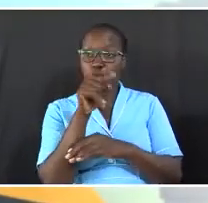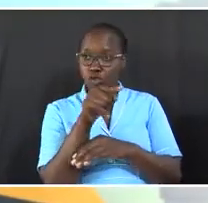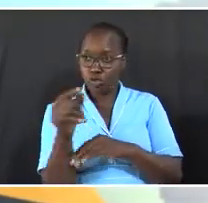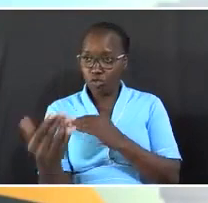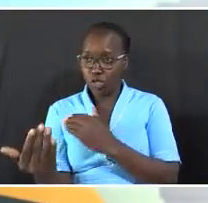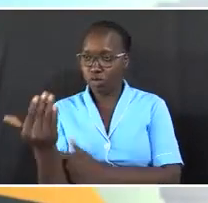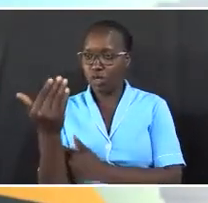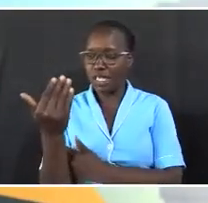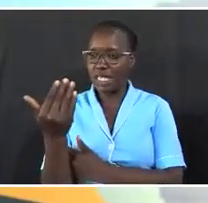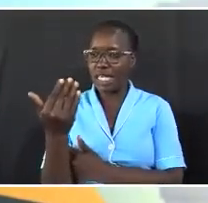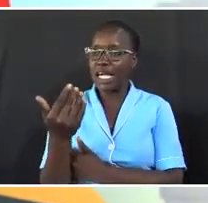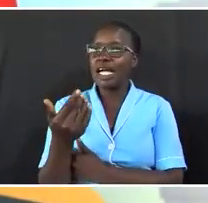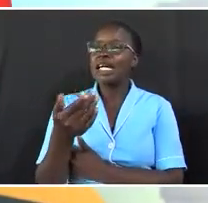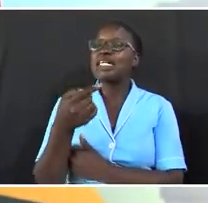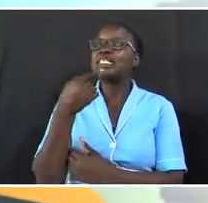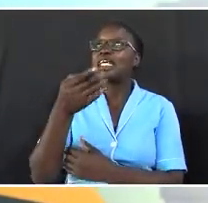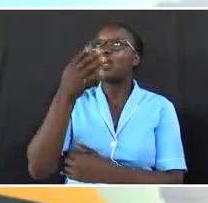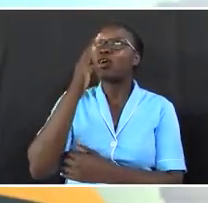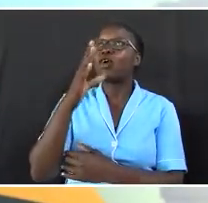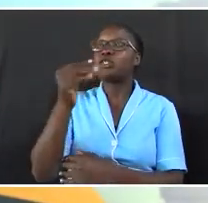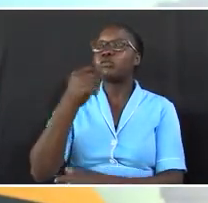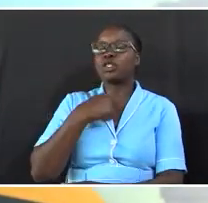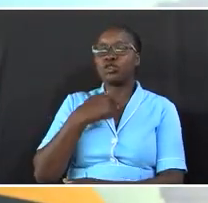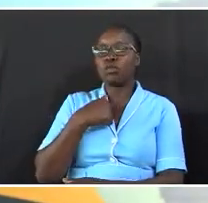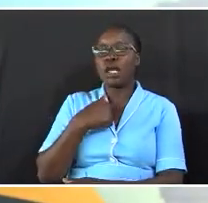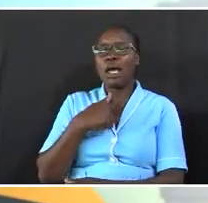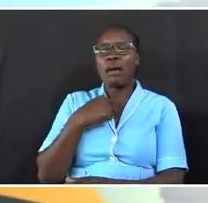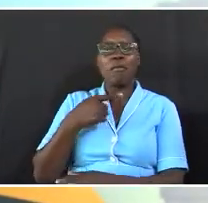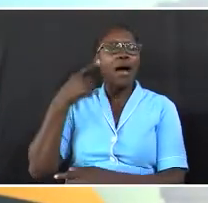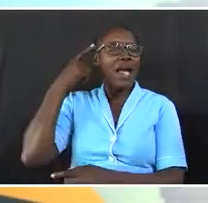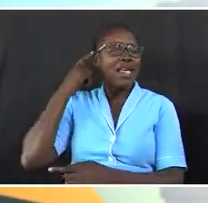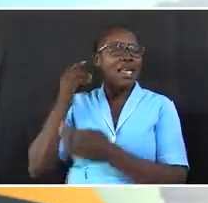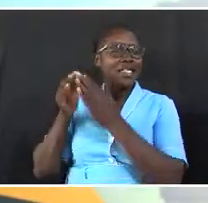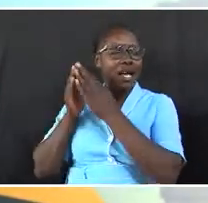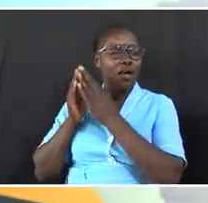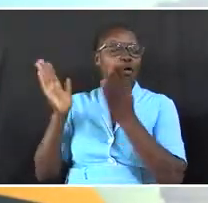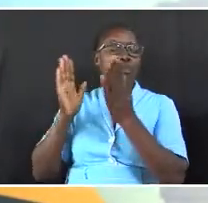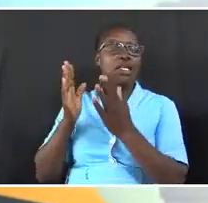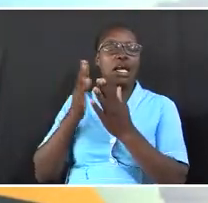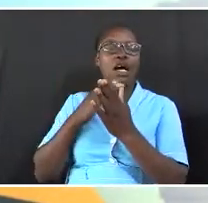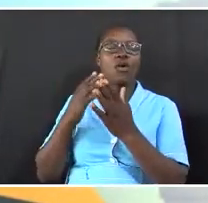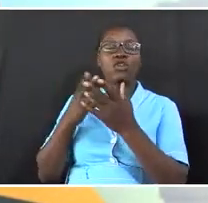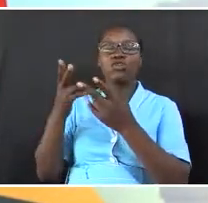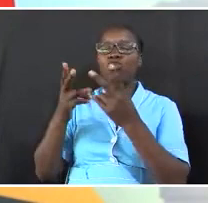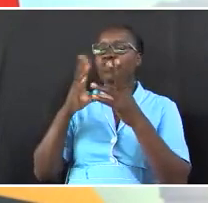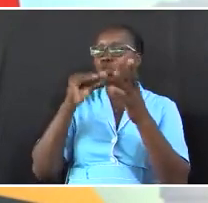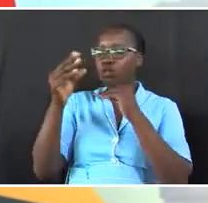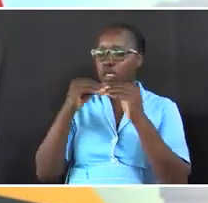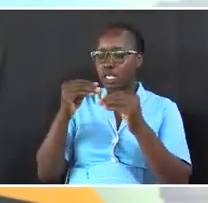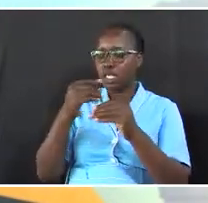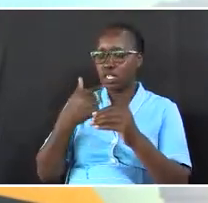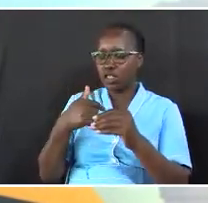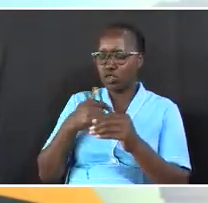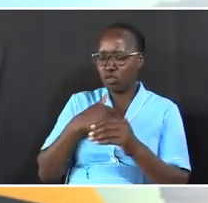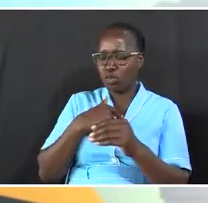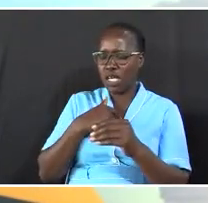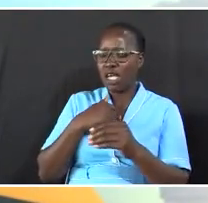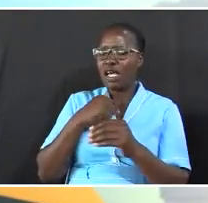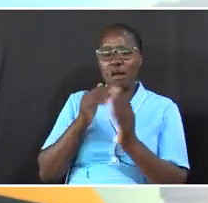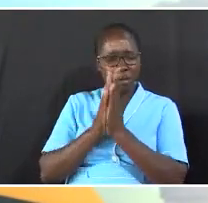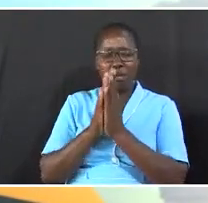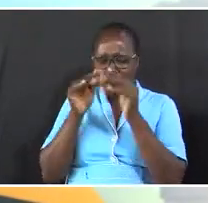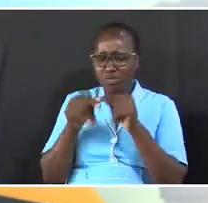morning. Say, God, speak to me. My ears are open. I want you to speak to me. Just pray. Don't look